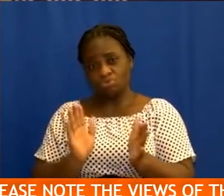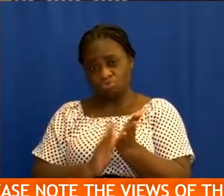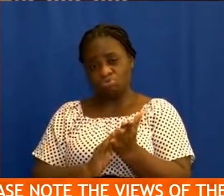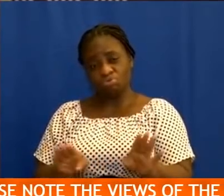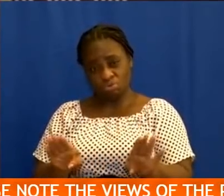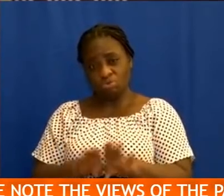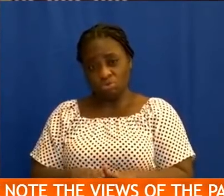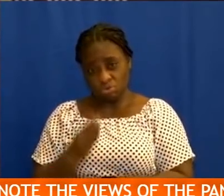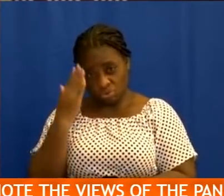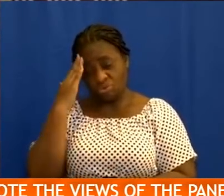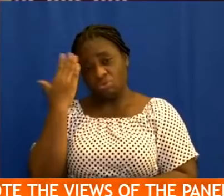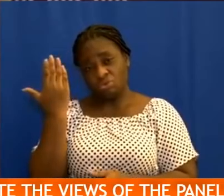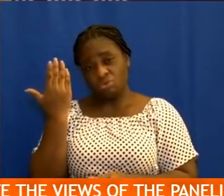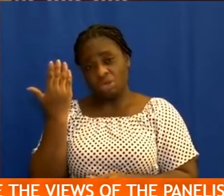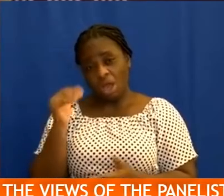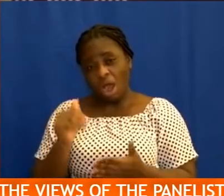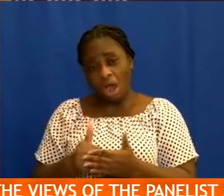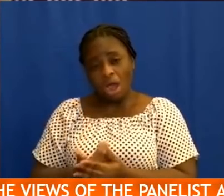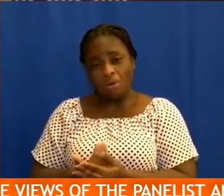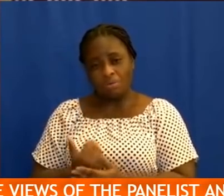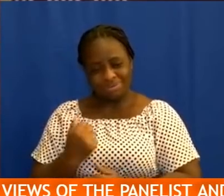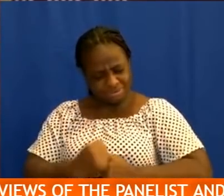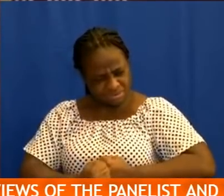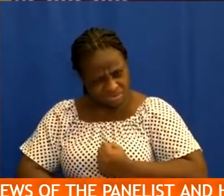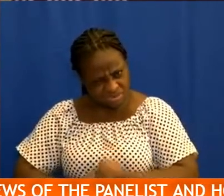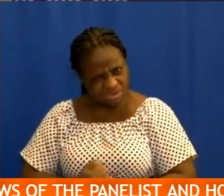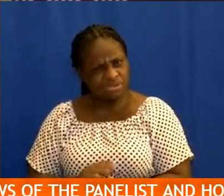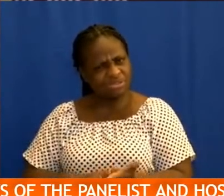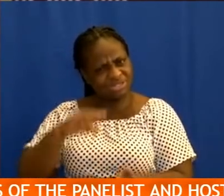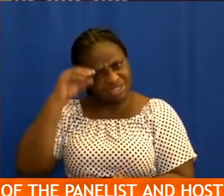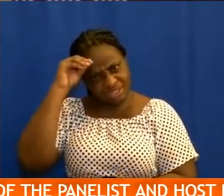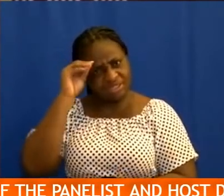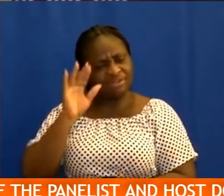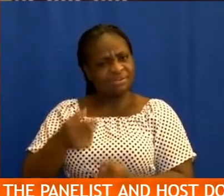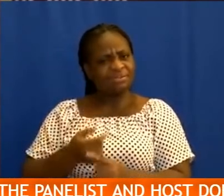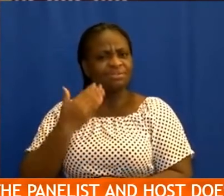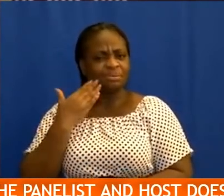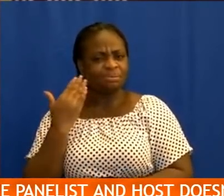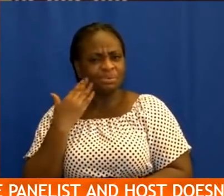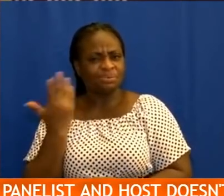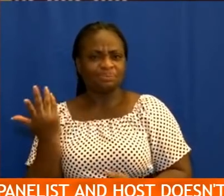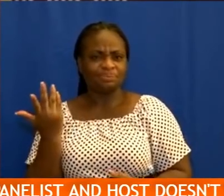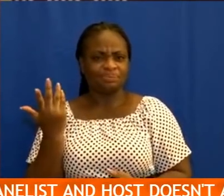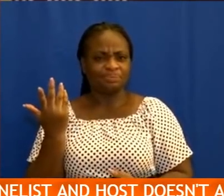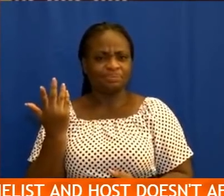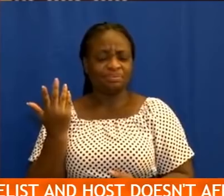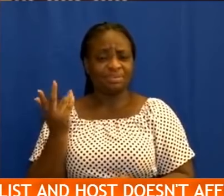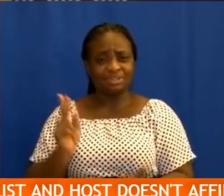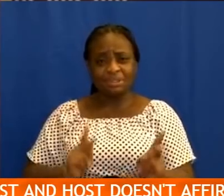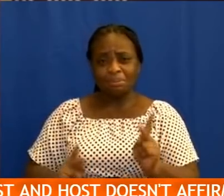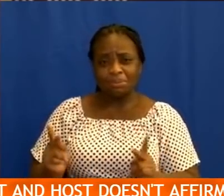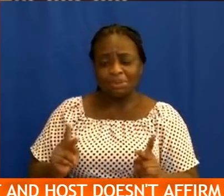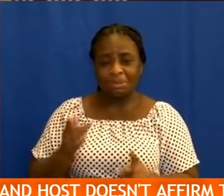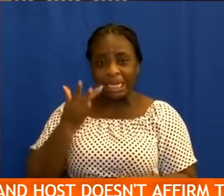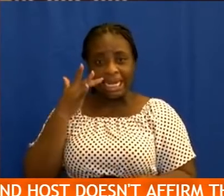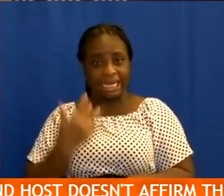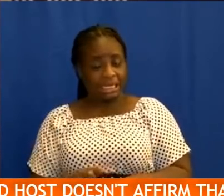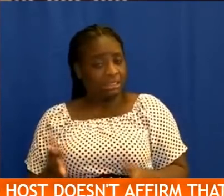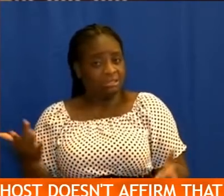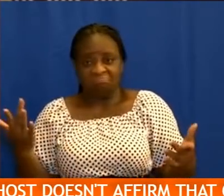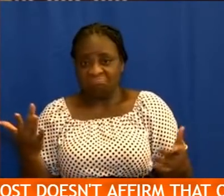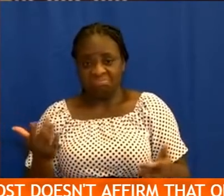closures. You also know how you struggled to learn from home, even for those of you who were